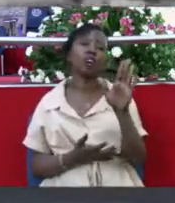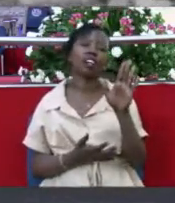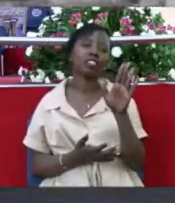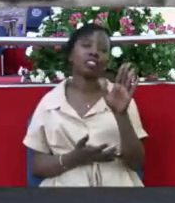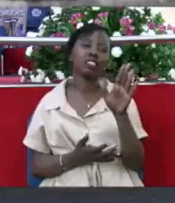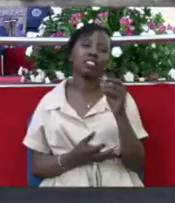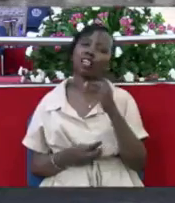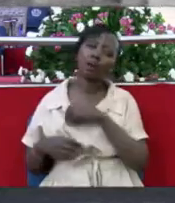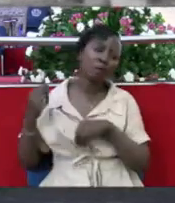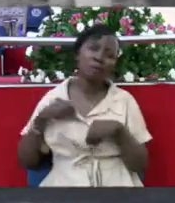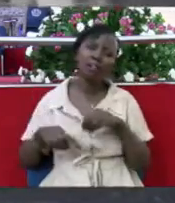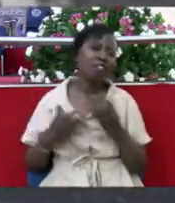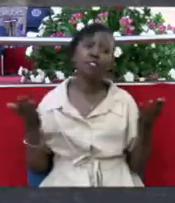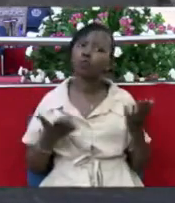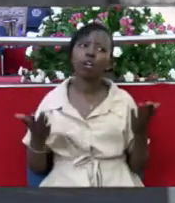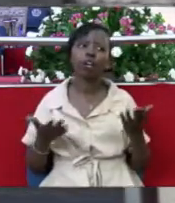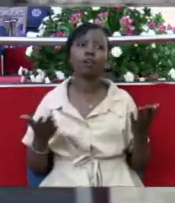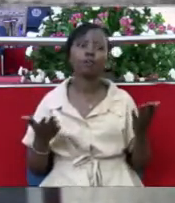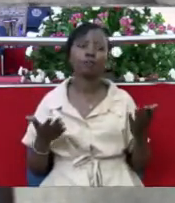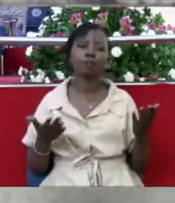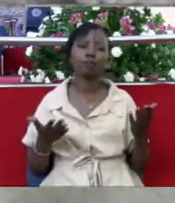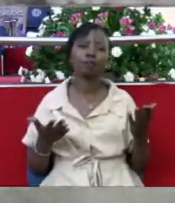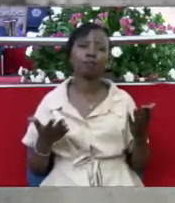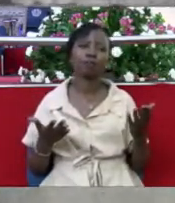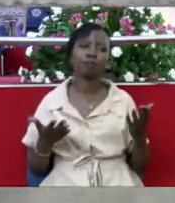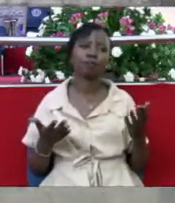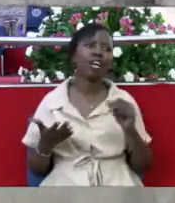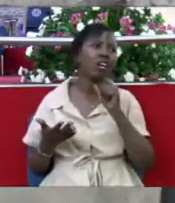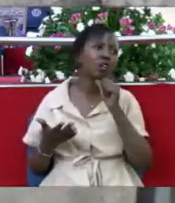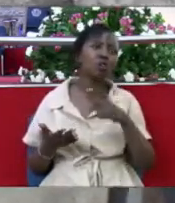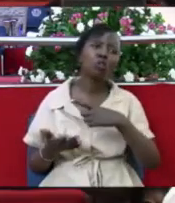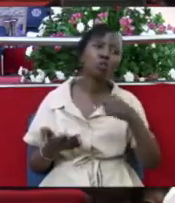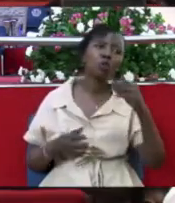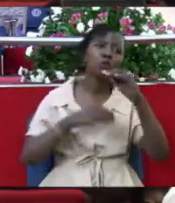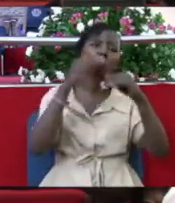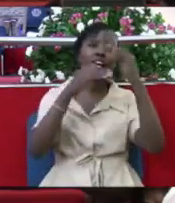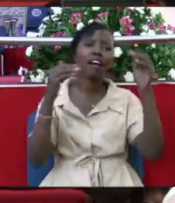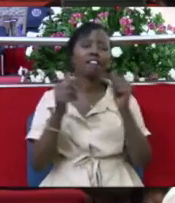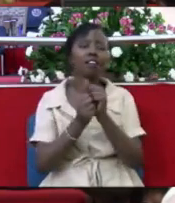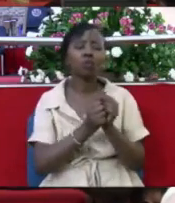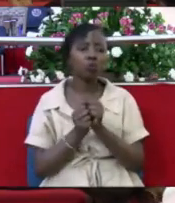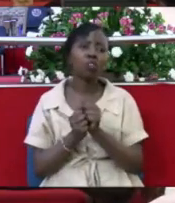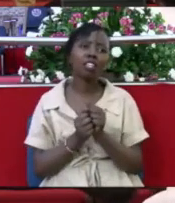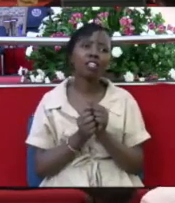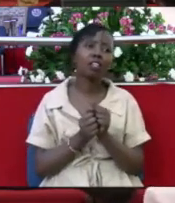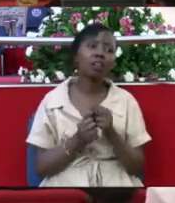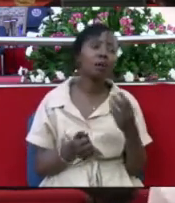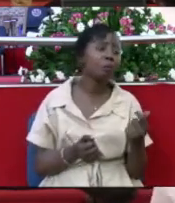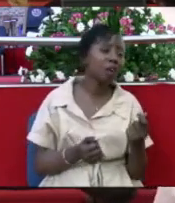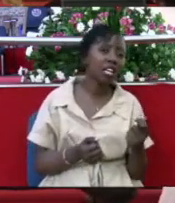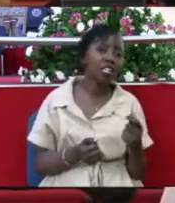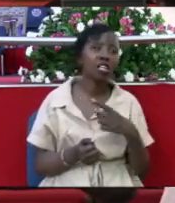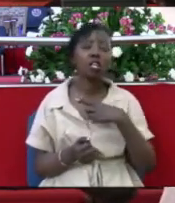it be of gain? Itasaidia nini? You will not go to hell with your money. Hautaenda kuzimu na hela. You will not go to hell with